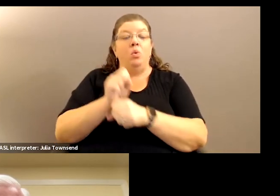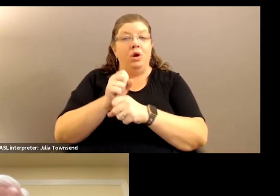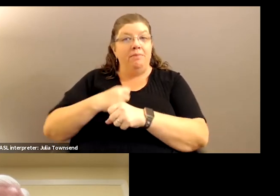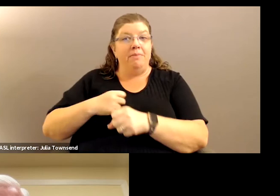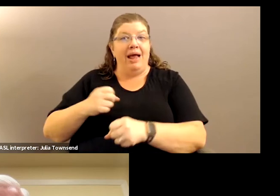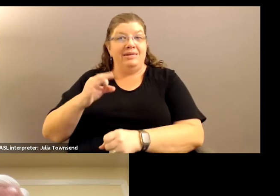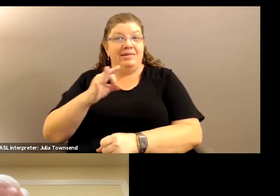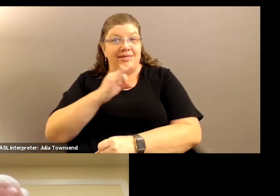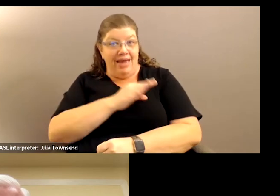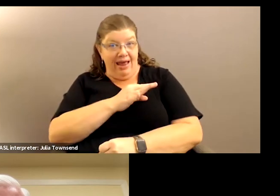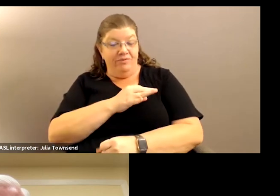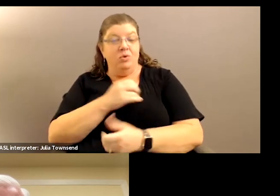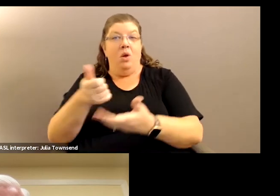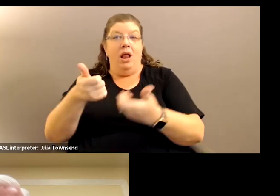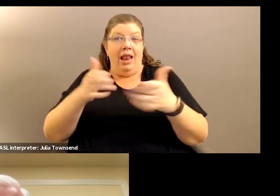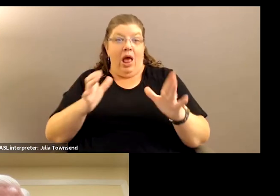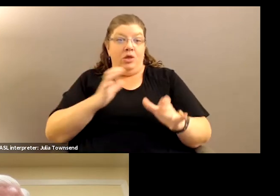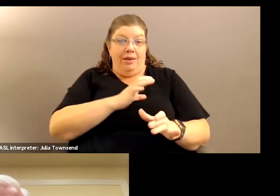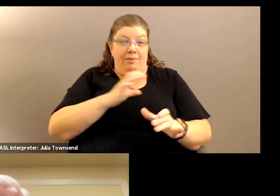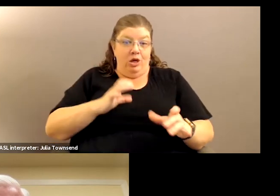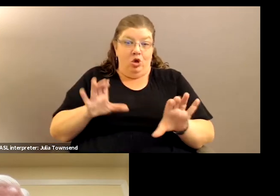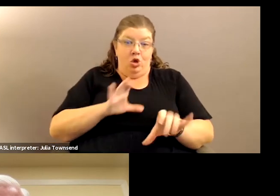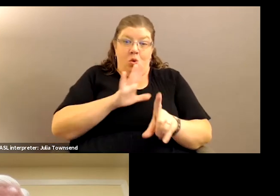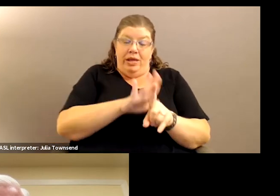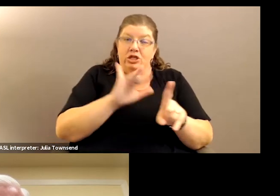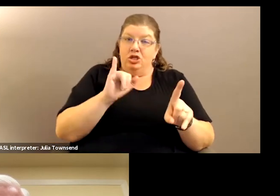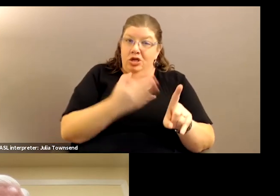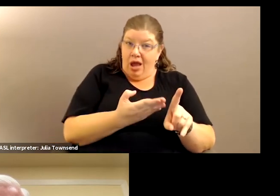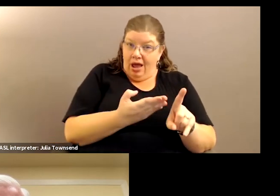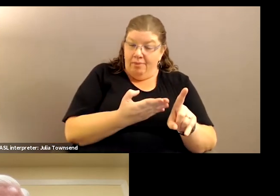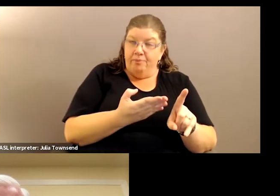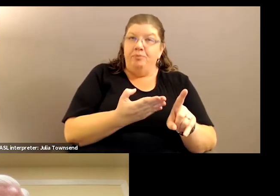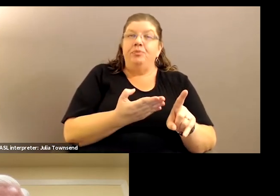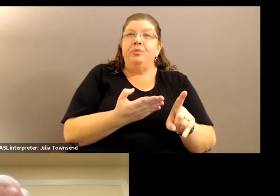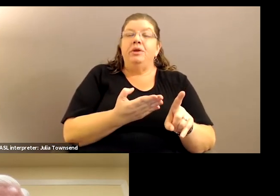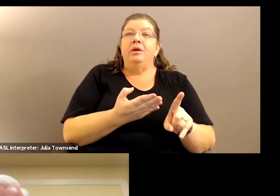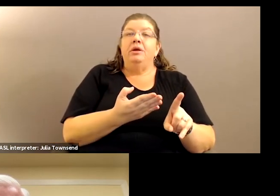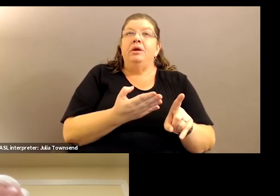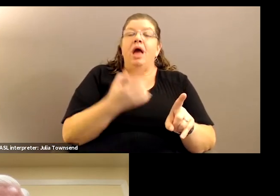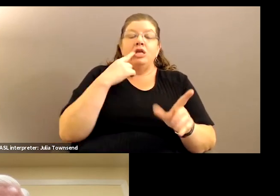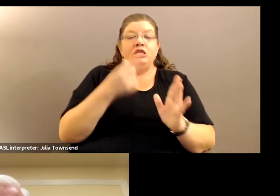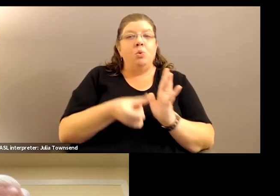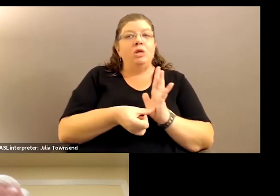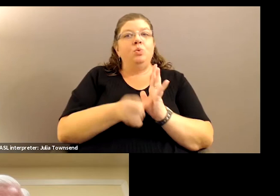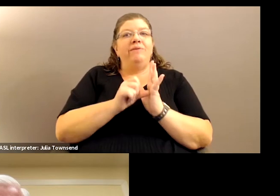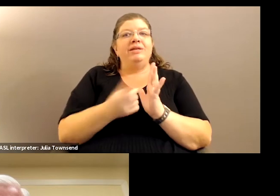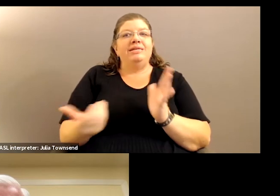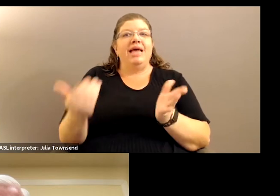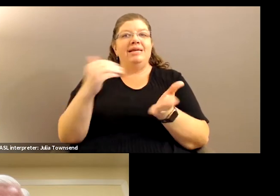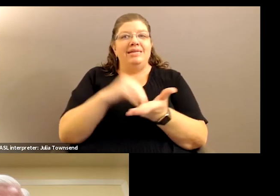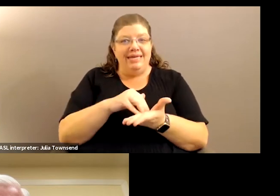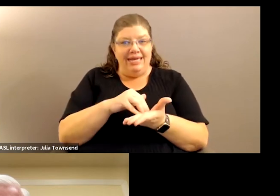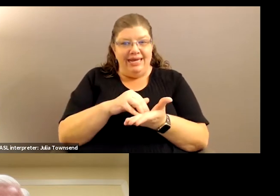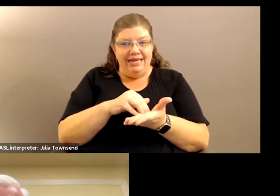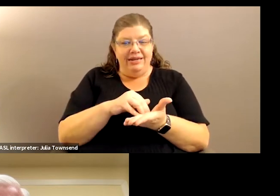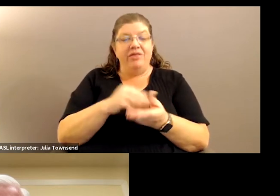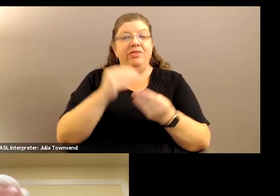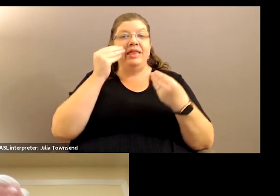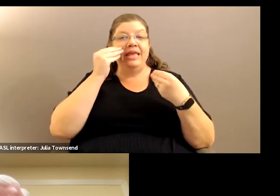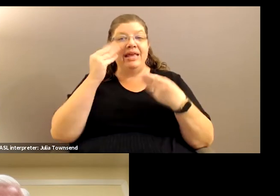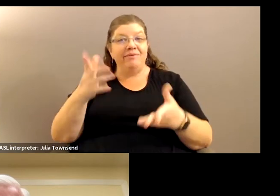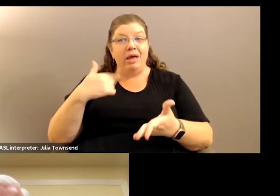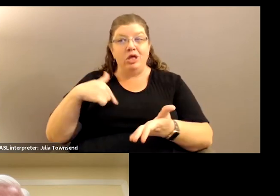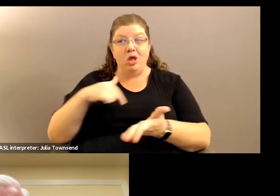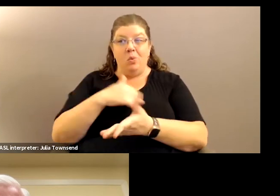to enable the committee to do its job um i'd just like to re-emphasize uh that the information we